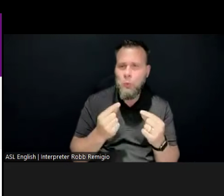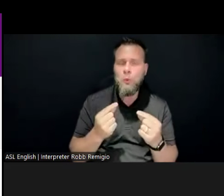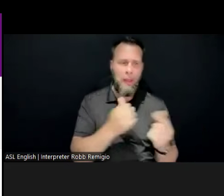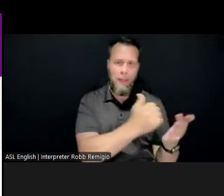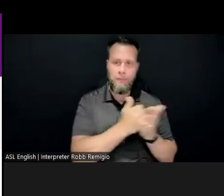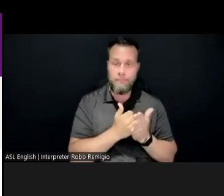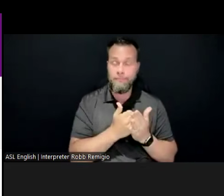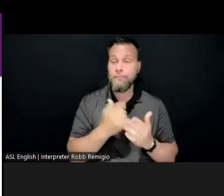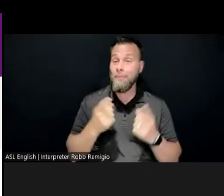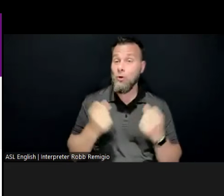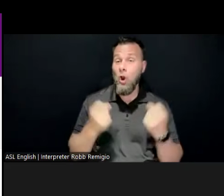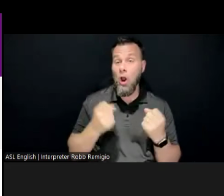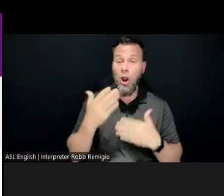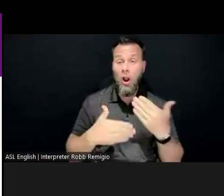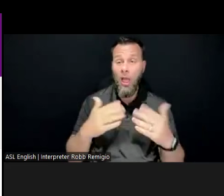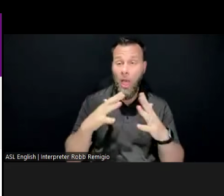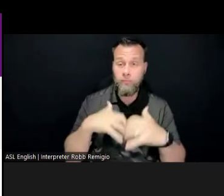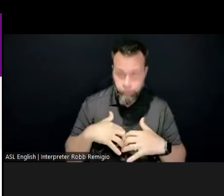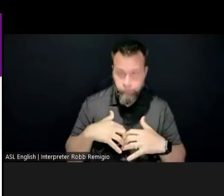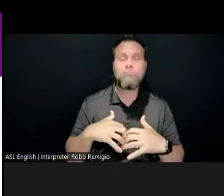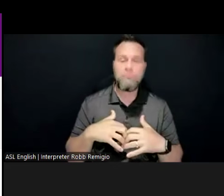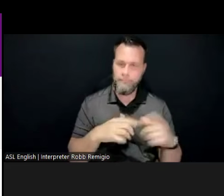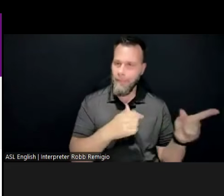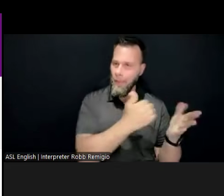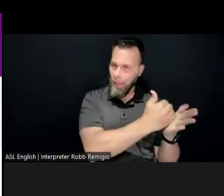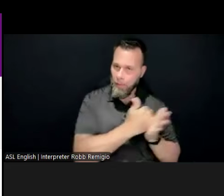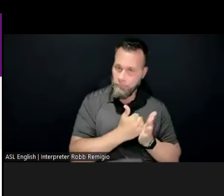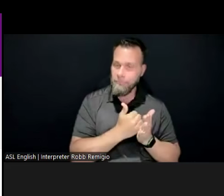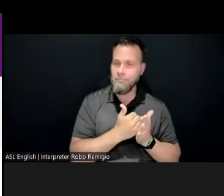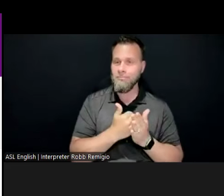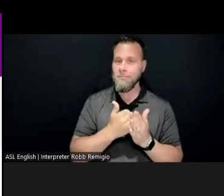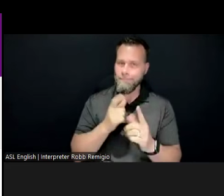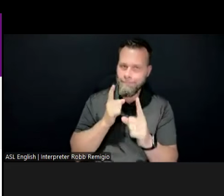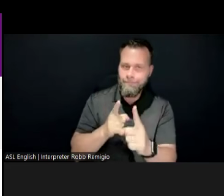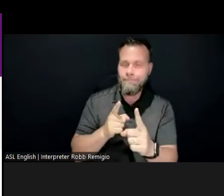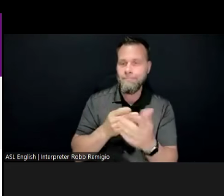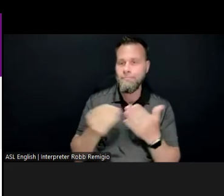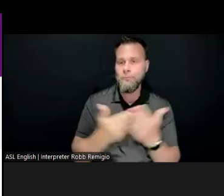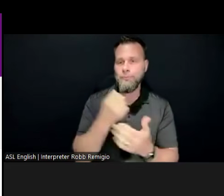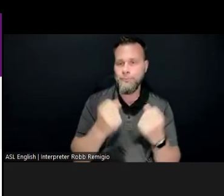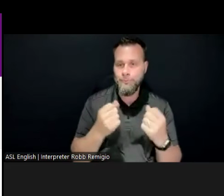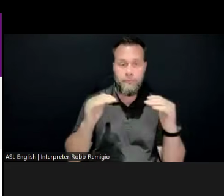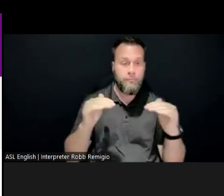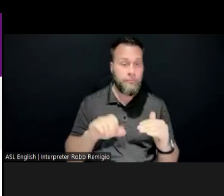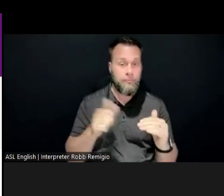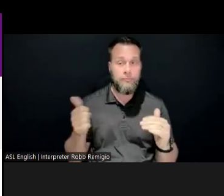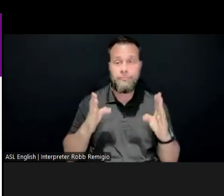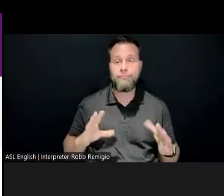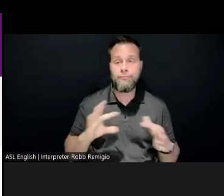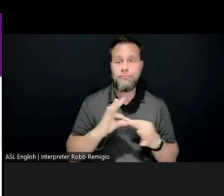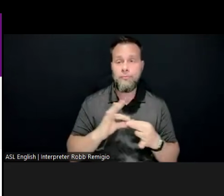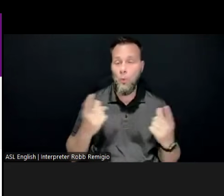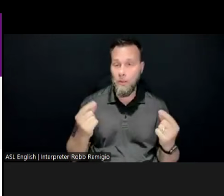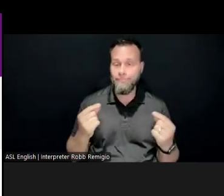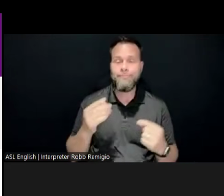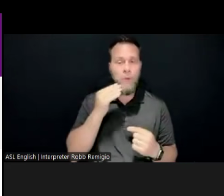to get a new one, like all that kind of stuff been helpful with. Another participant said, I was homeless